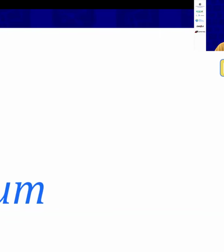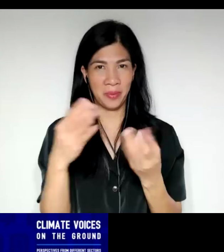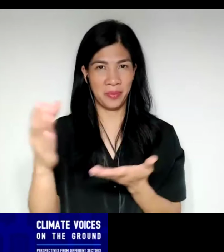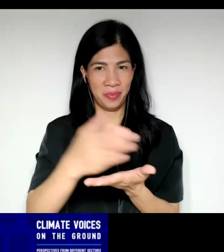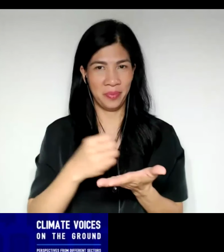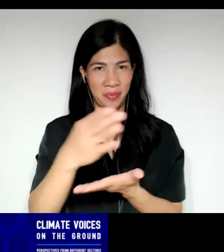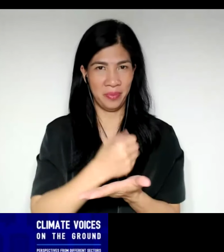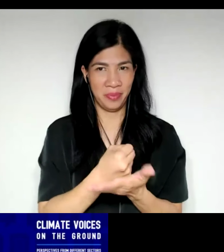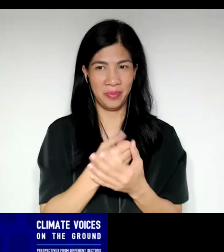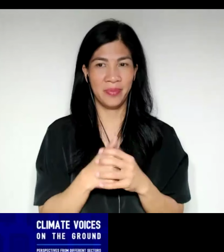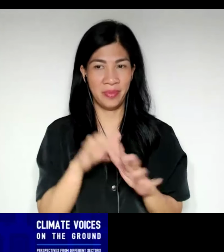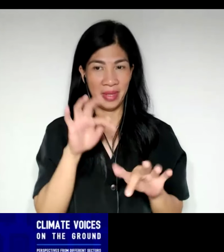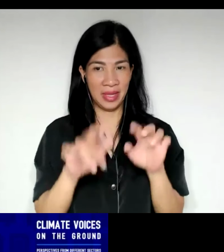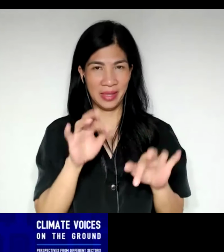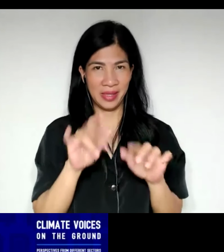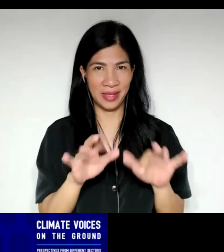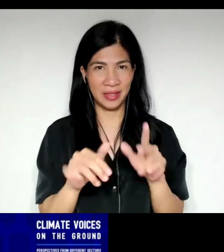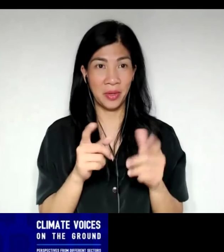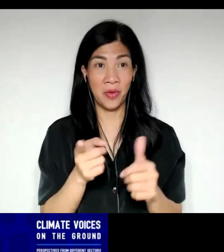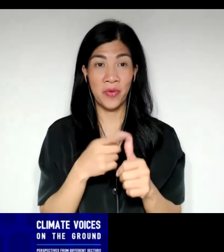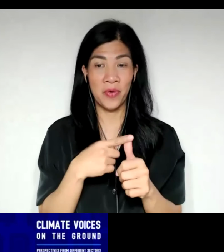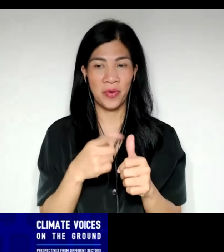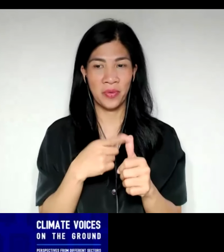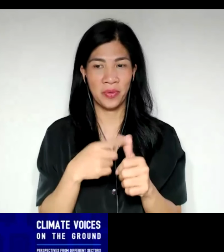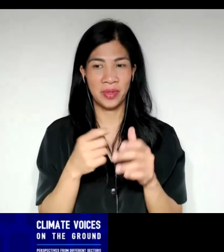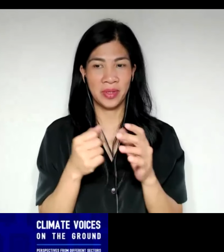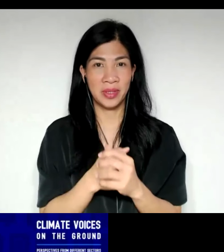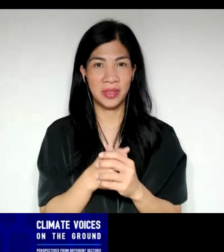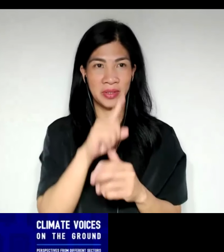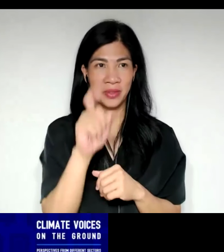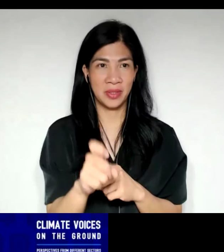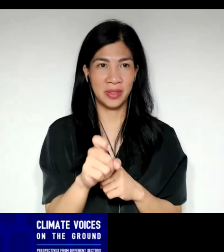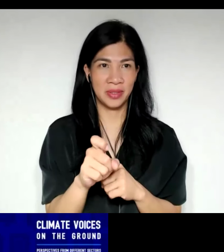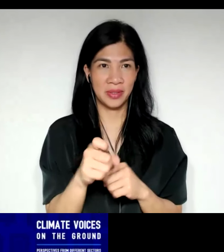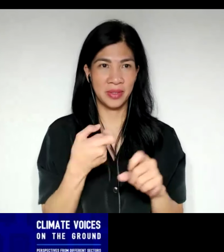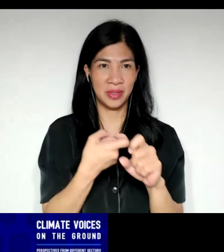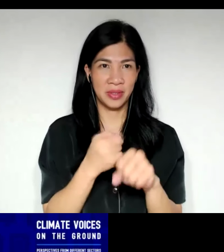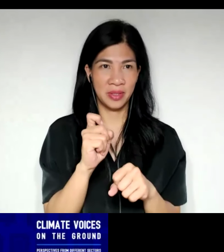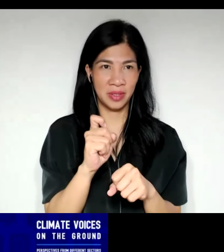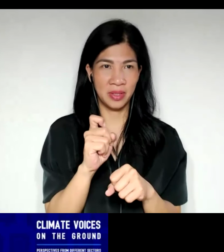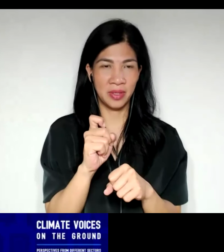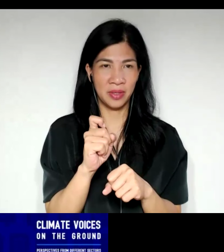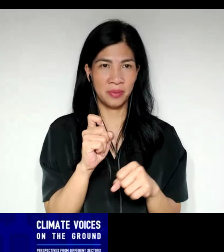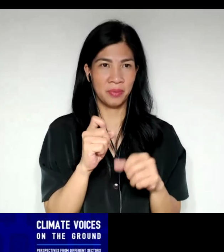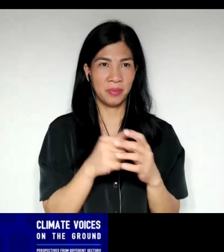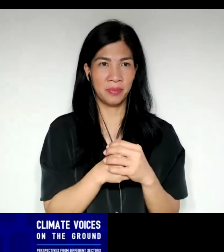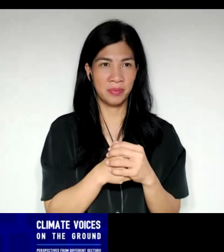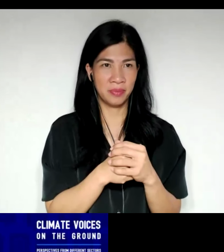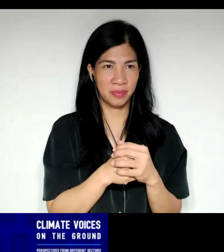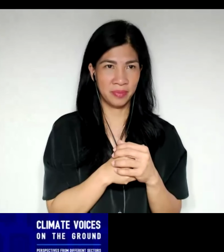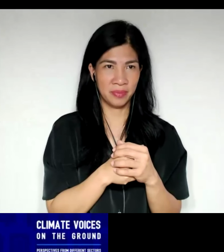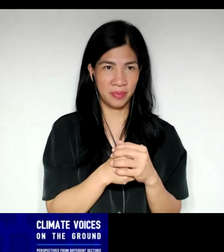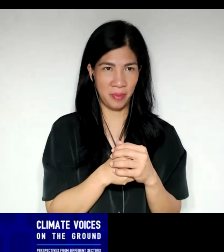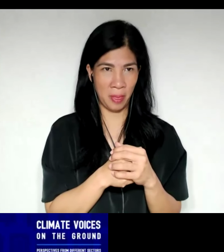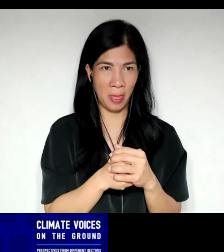chat. Our first question comes from Eduardo Duqueza, and I guess on behalf of the rest of